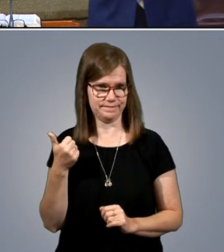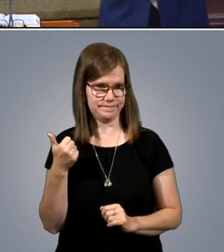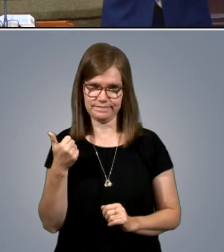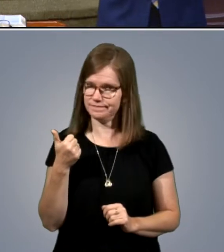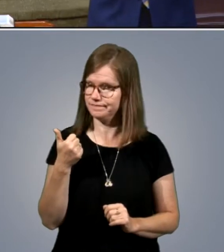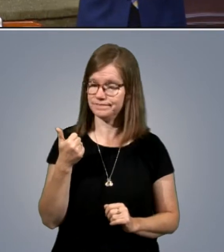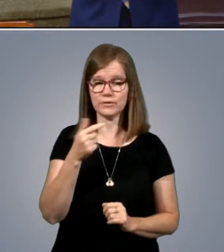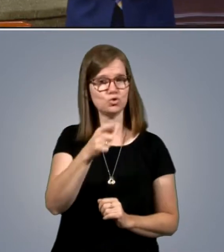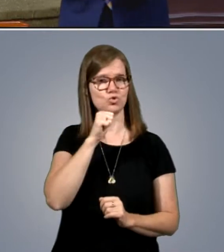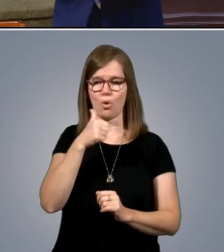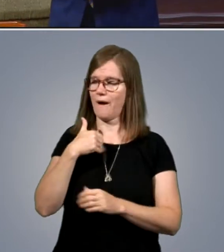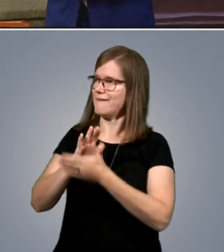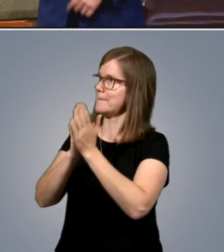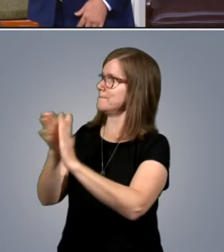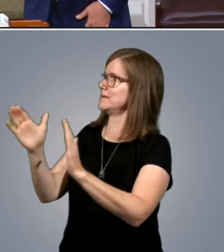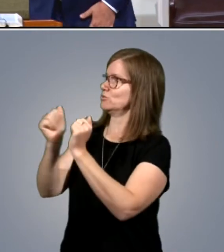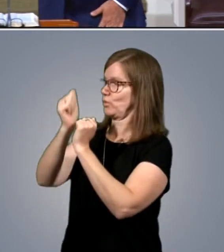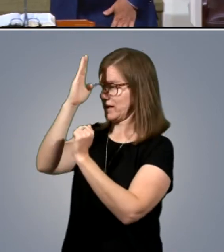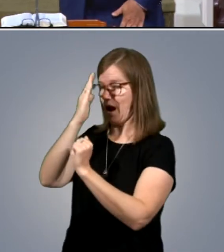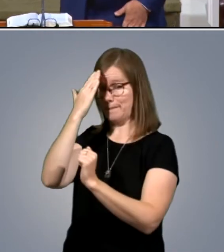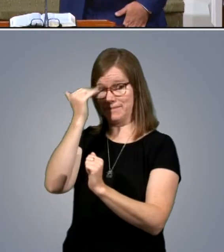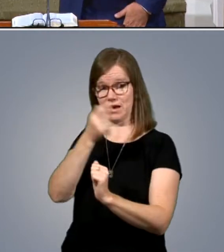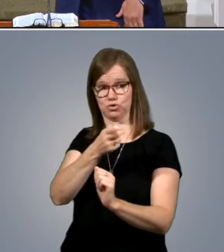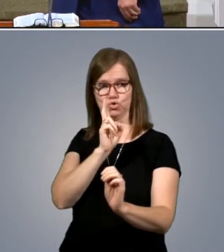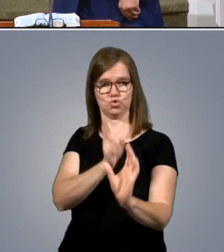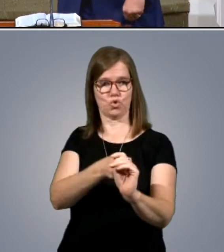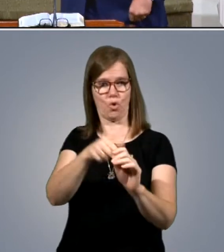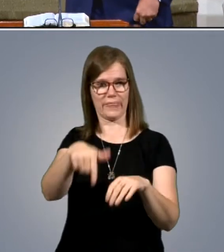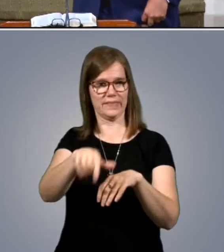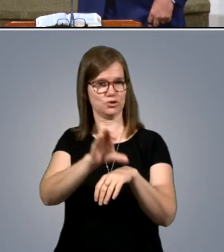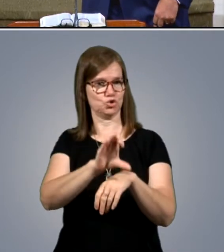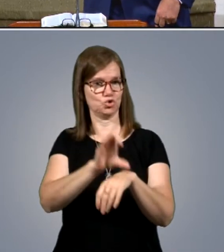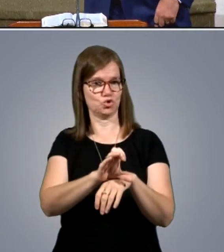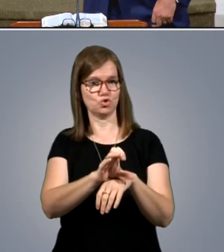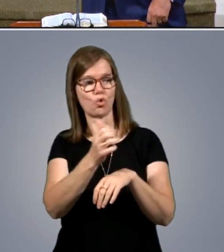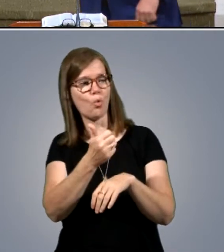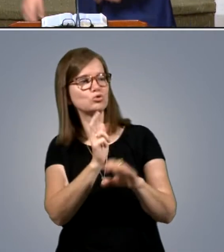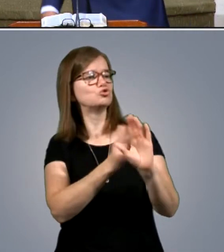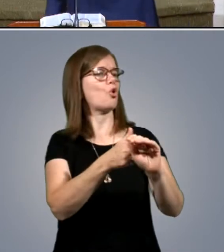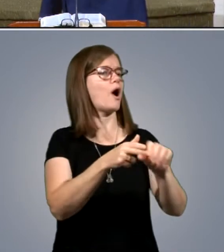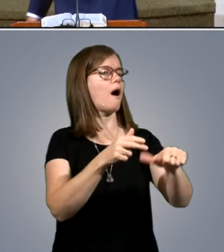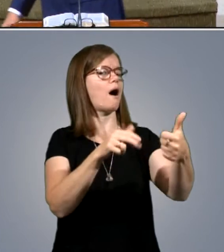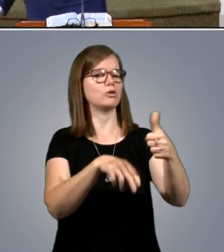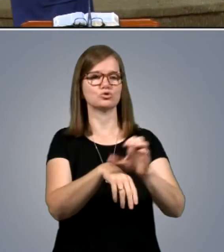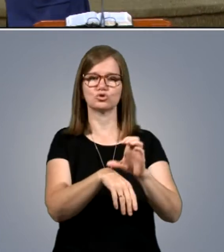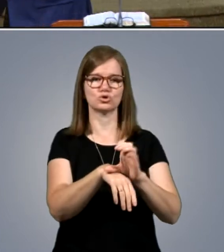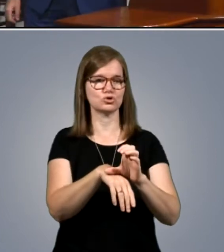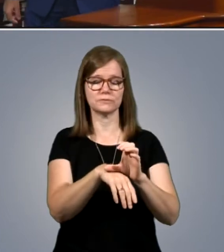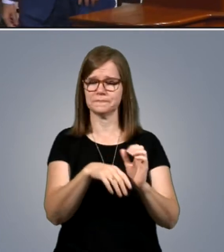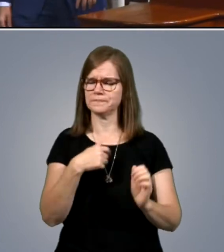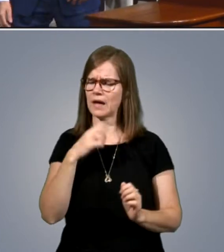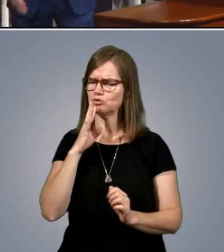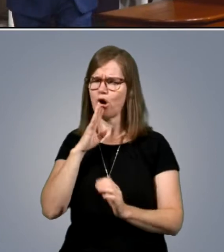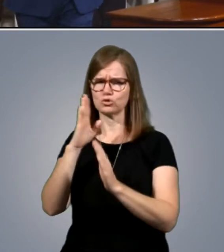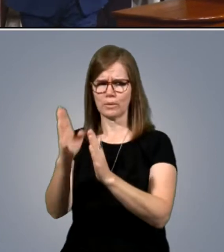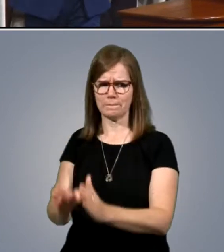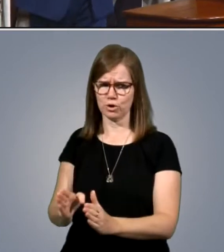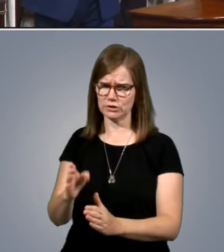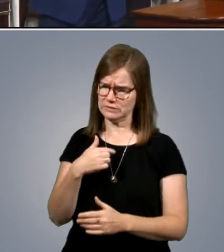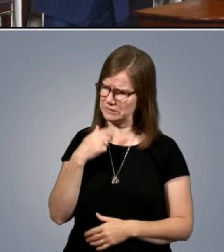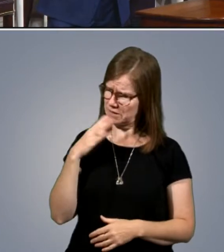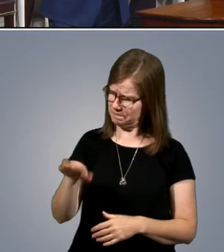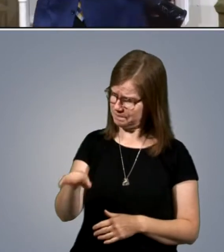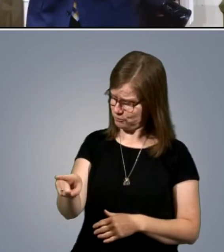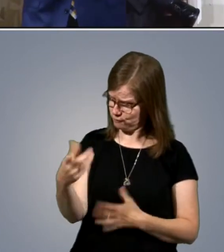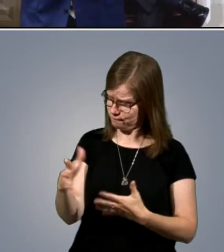don't have peace with God by joining this church or any church. I spoke to a man of the day, I said, listen, tell me, do you know for sure